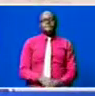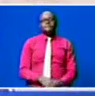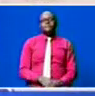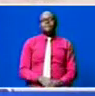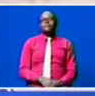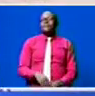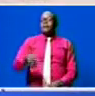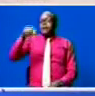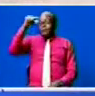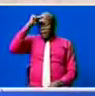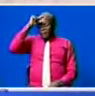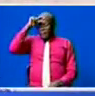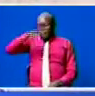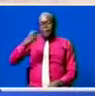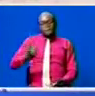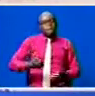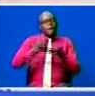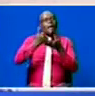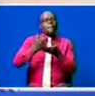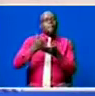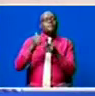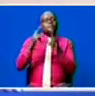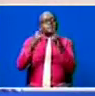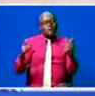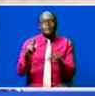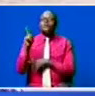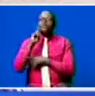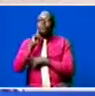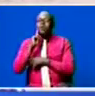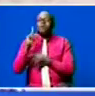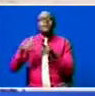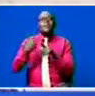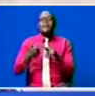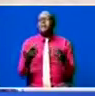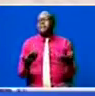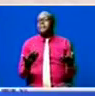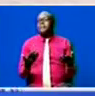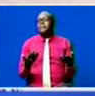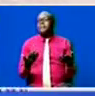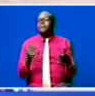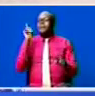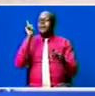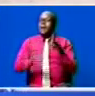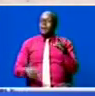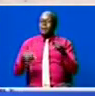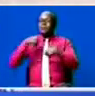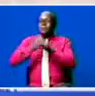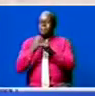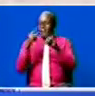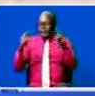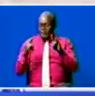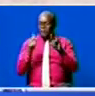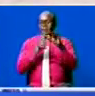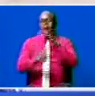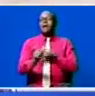hawa kwa watu kwa emergency wataenda wapi? Because hata wakipewa tents kesho na mablangeti na Red Cross wataenda wapi? Mtu aweze weka tents kwa maji? Watoto